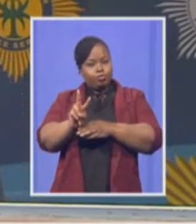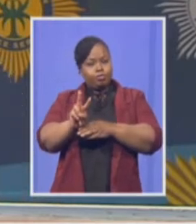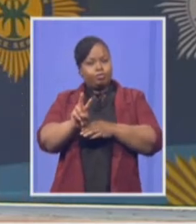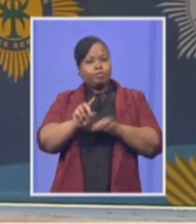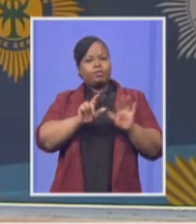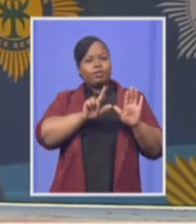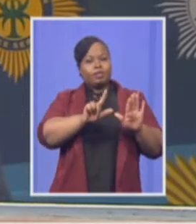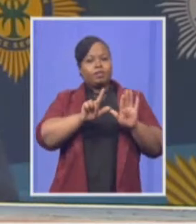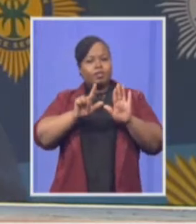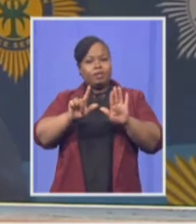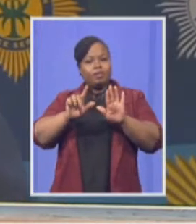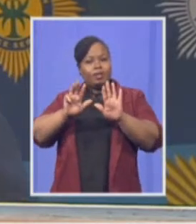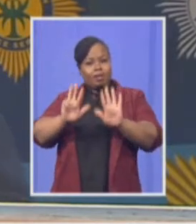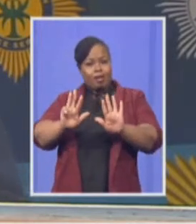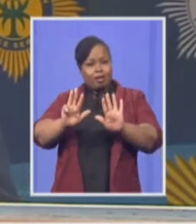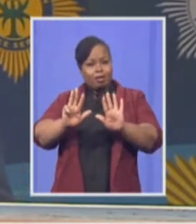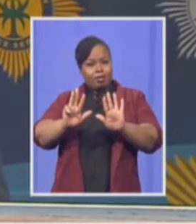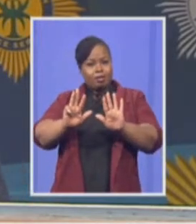779